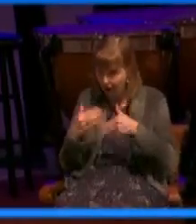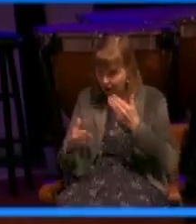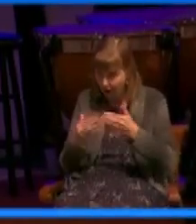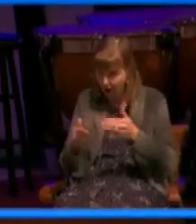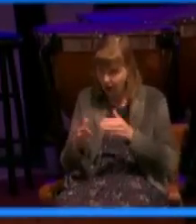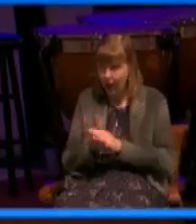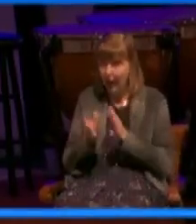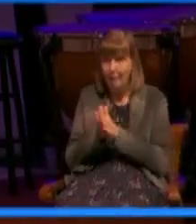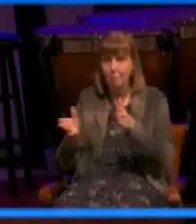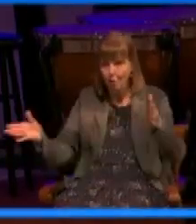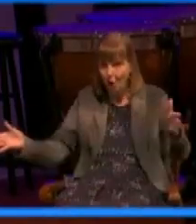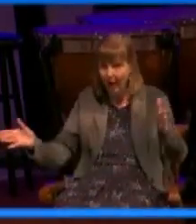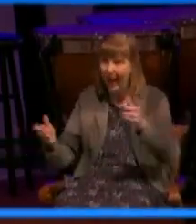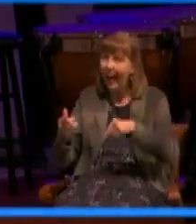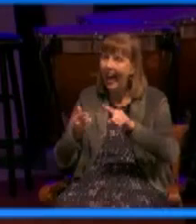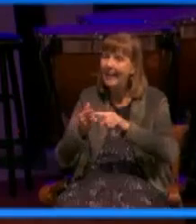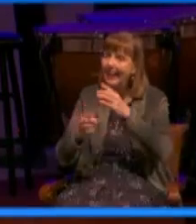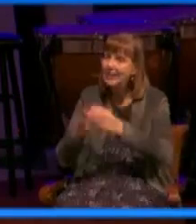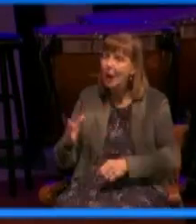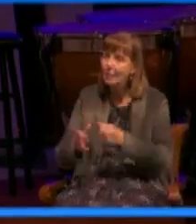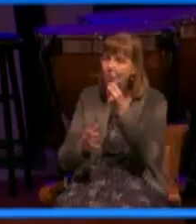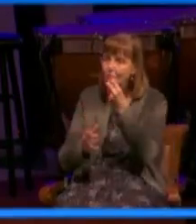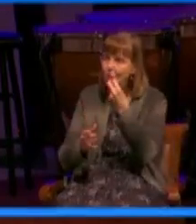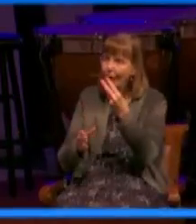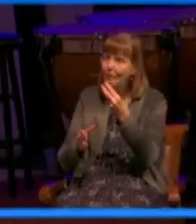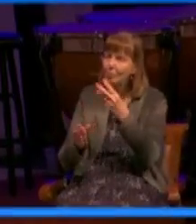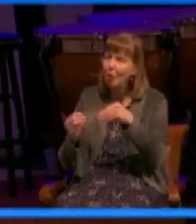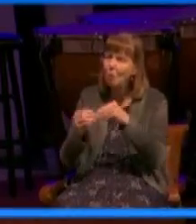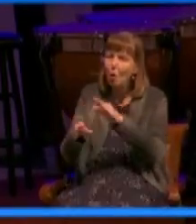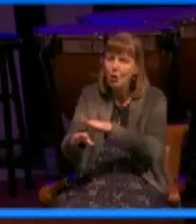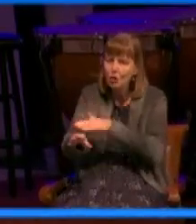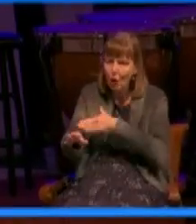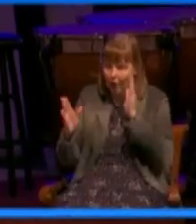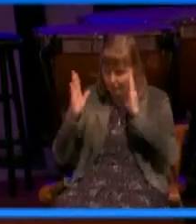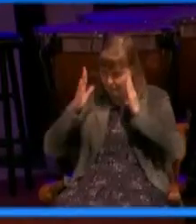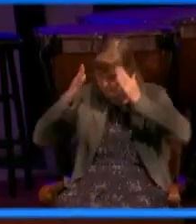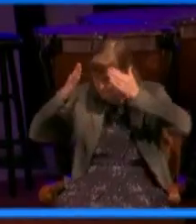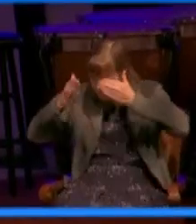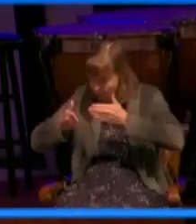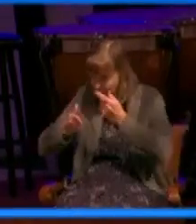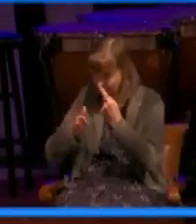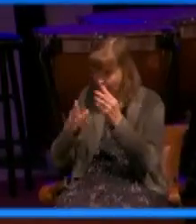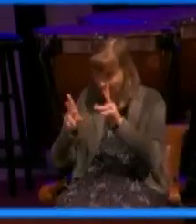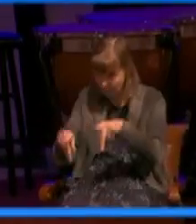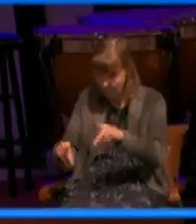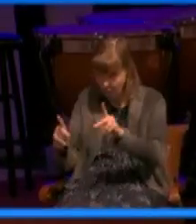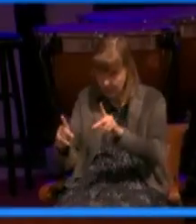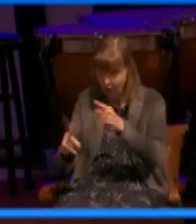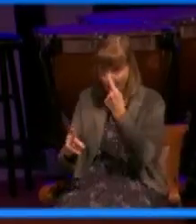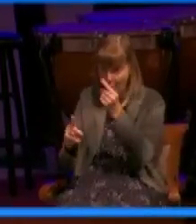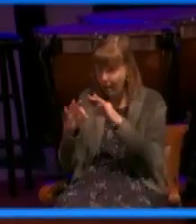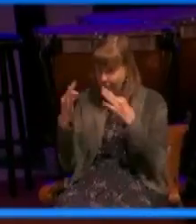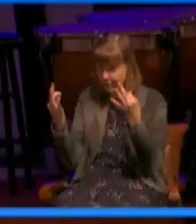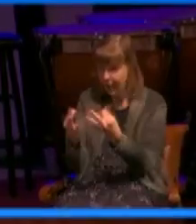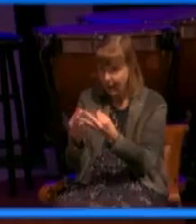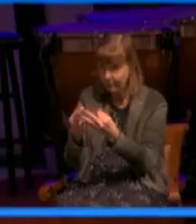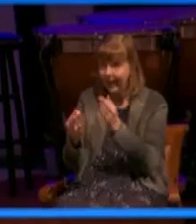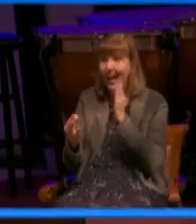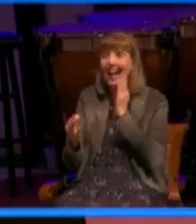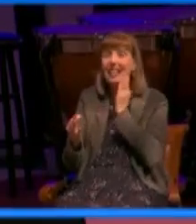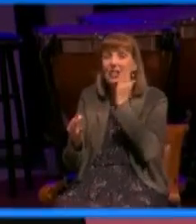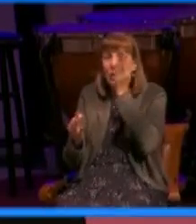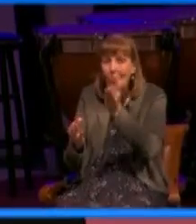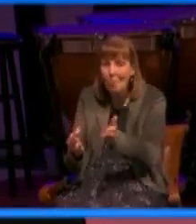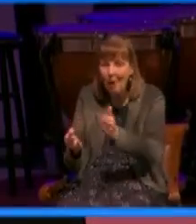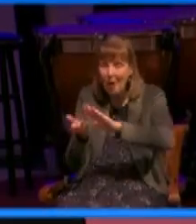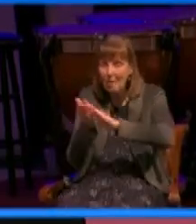then in chapter 12, it slows down and starts to focus on one person and one family that will become one nation.